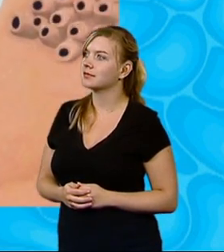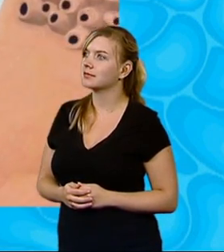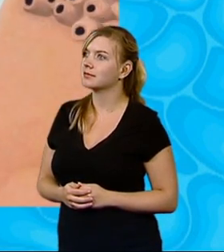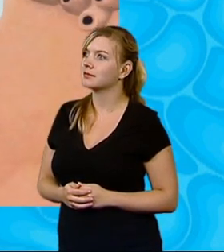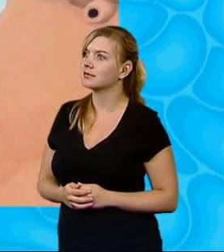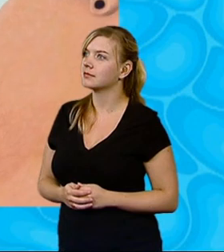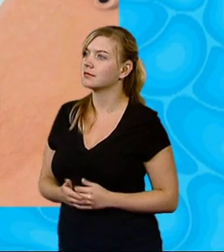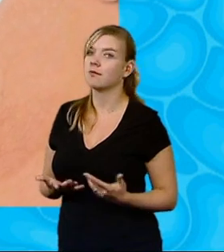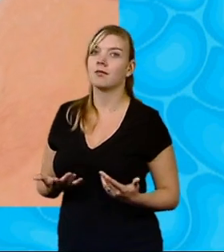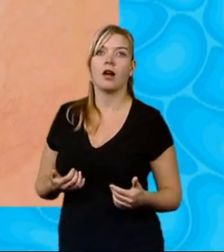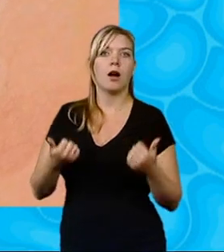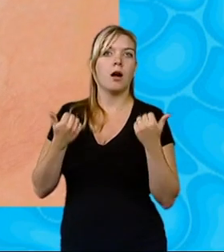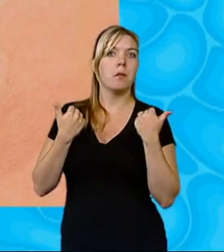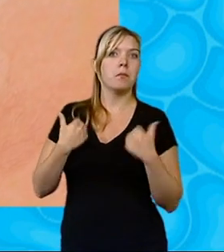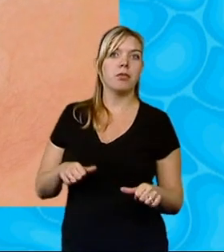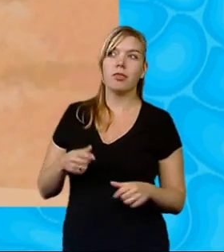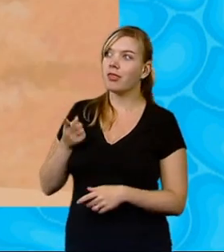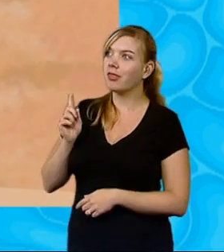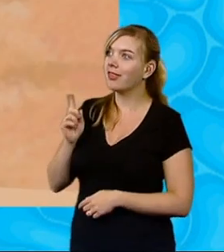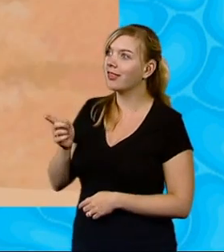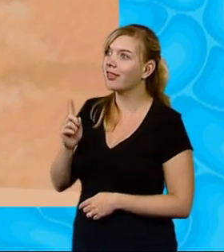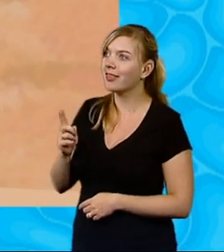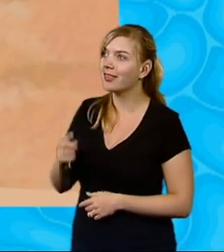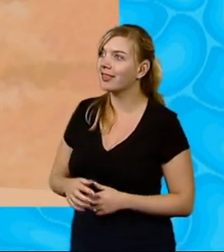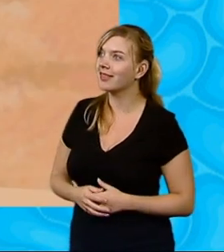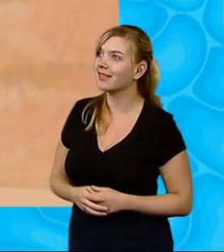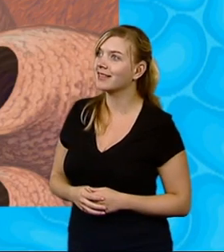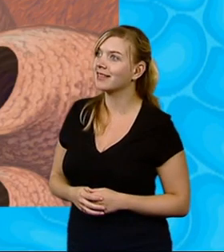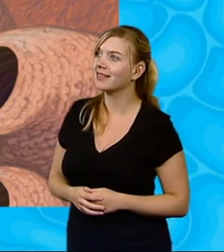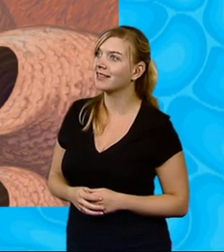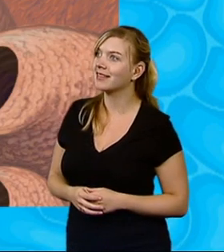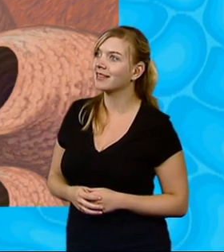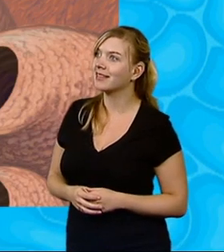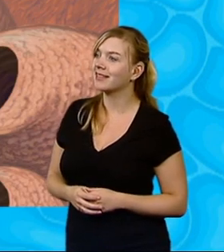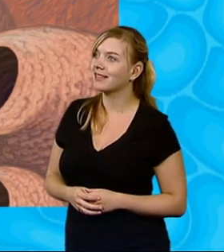Well, tug my trunk. Look at that.